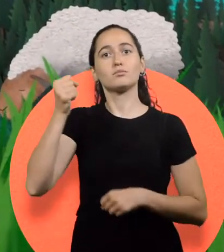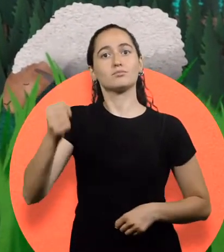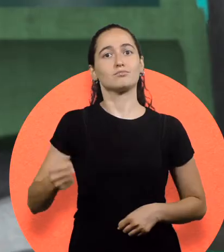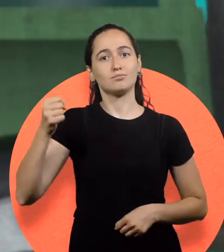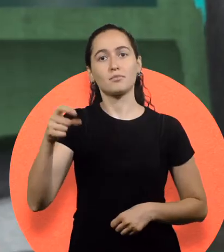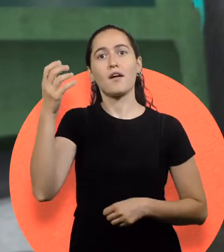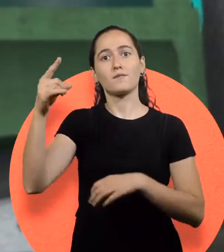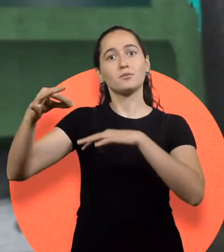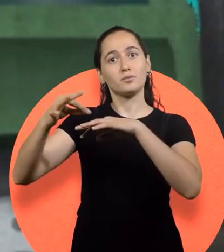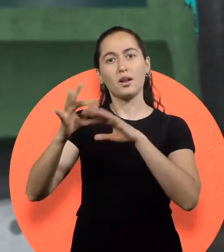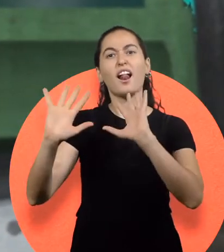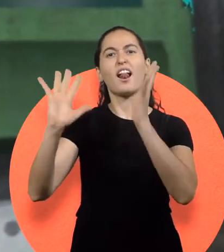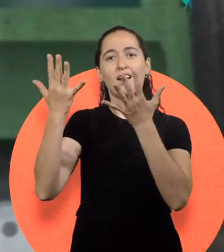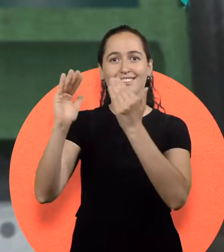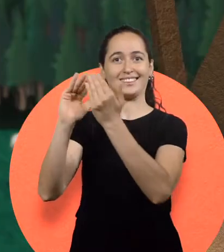Let's start with the shepherd.